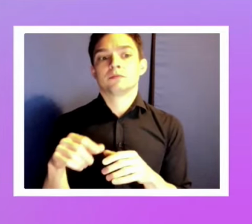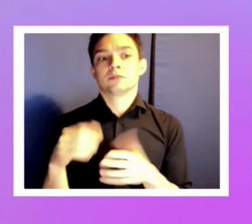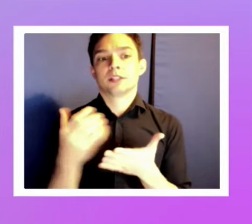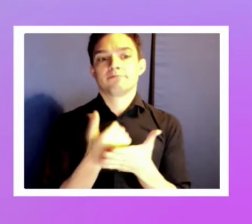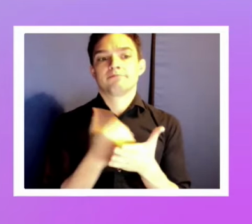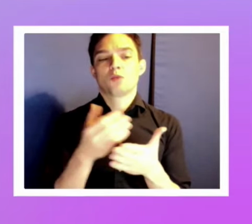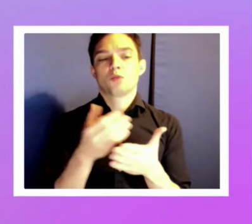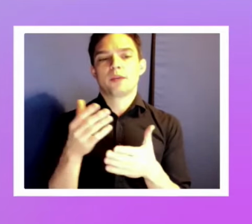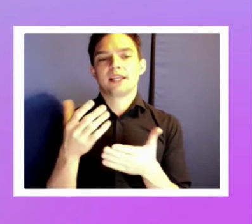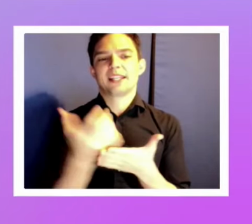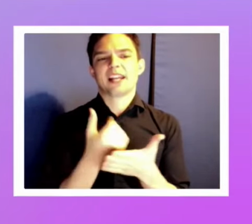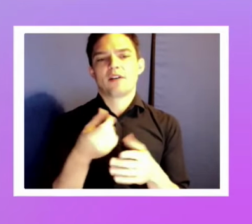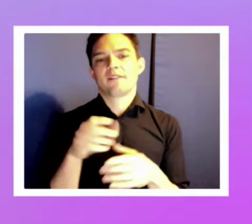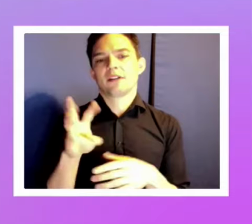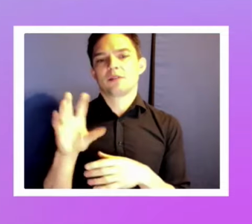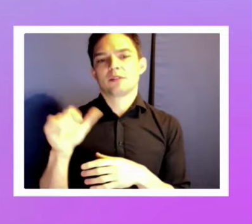2